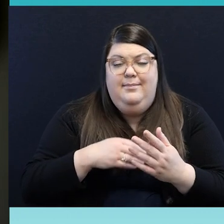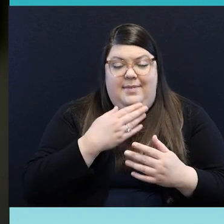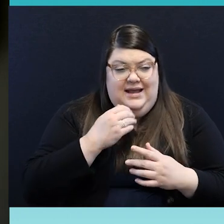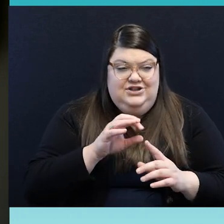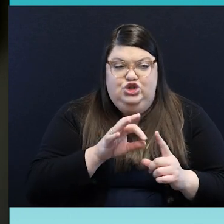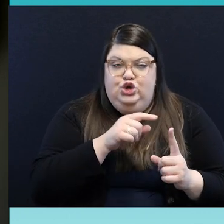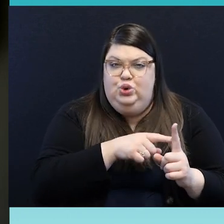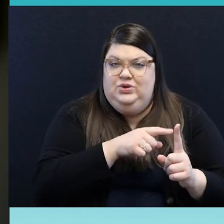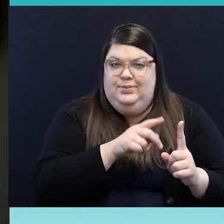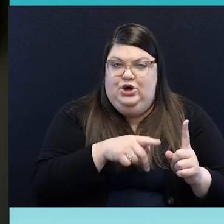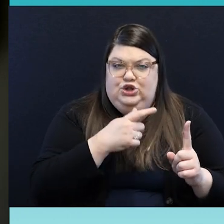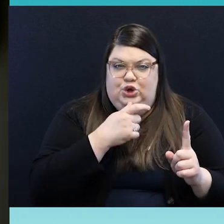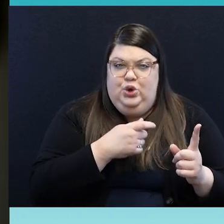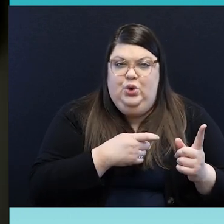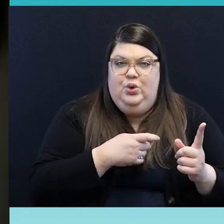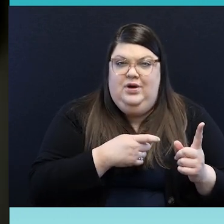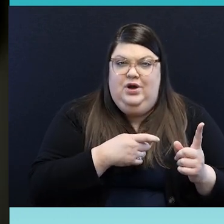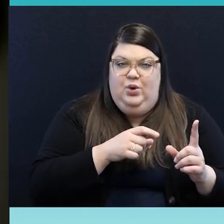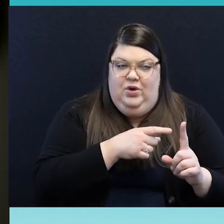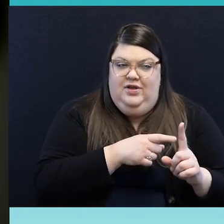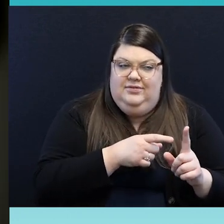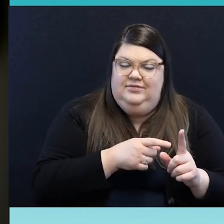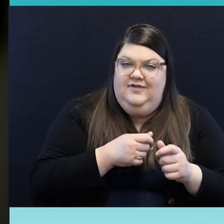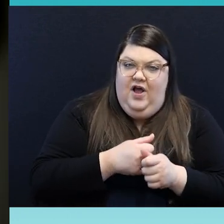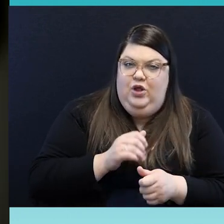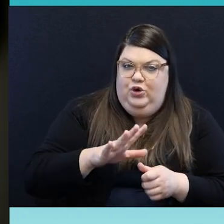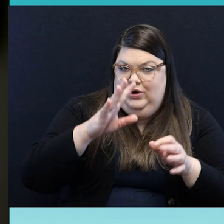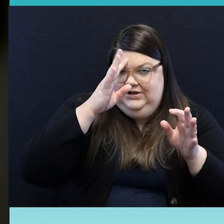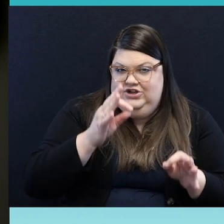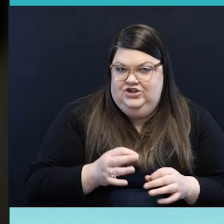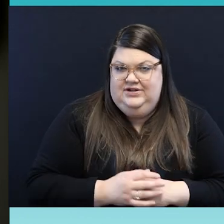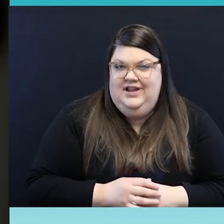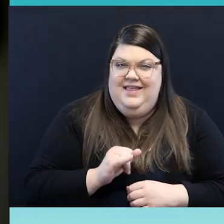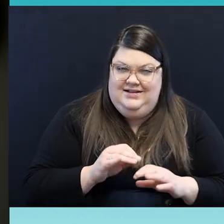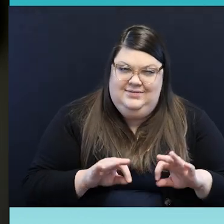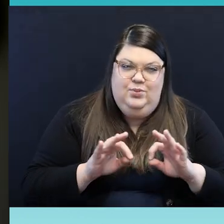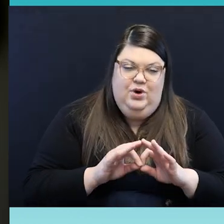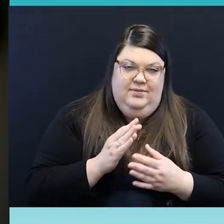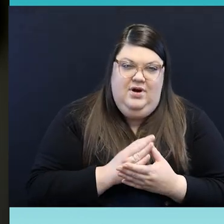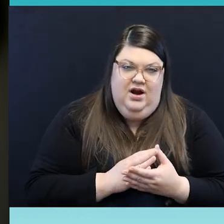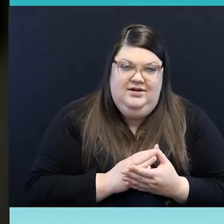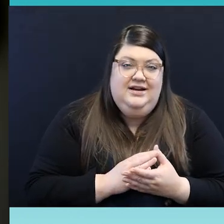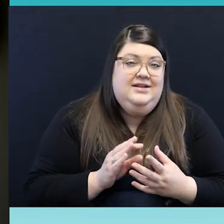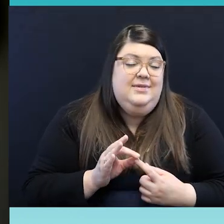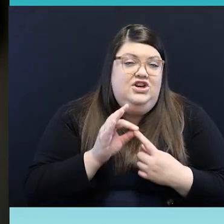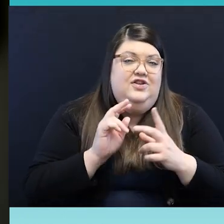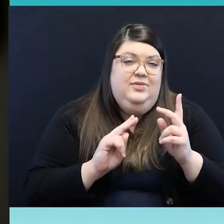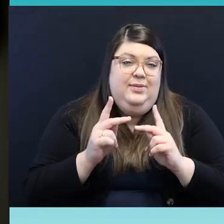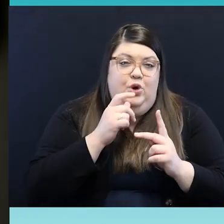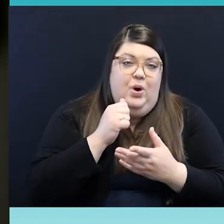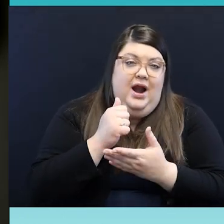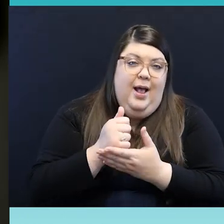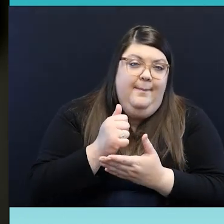decisions. That is a key place to start. It's often the best place, particularly for people who are